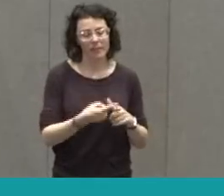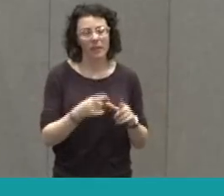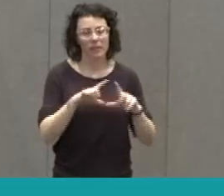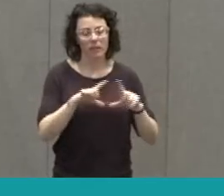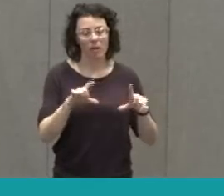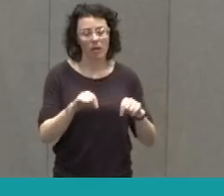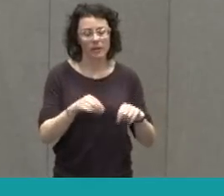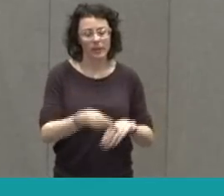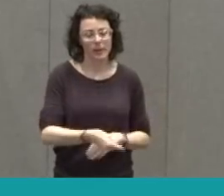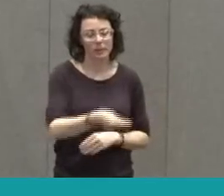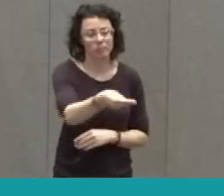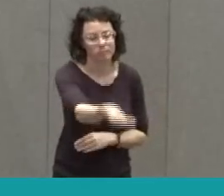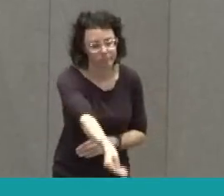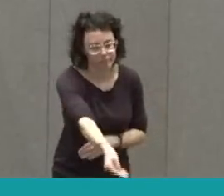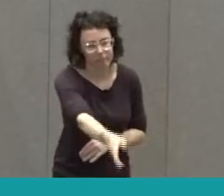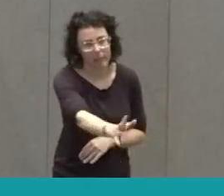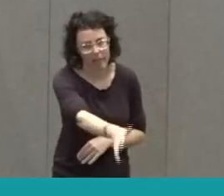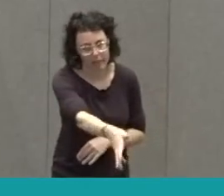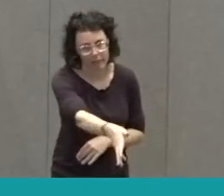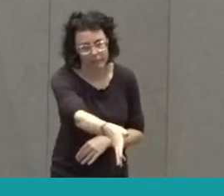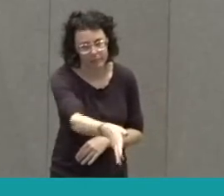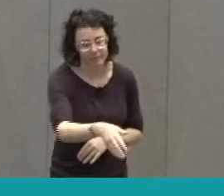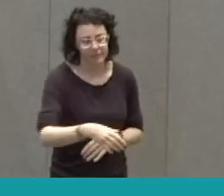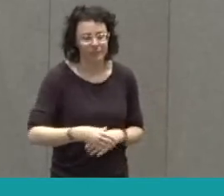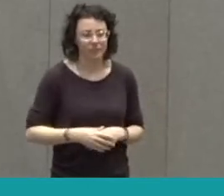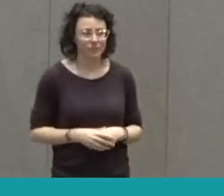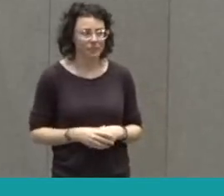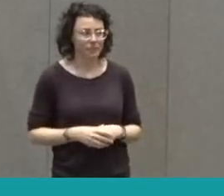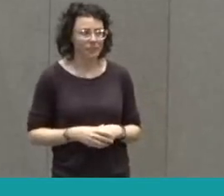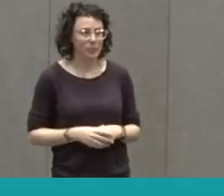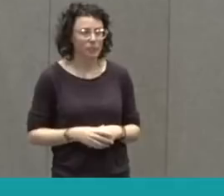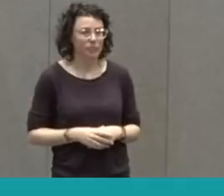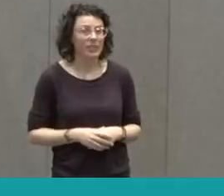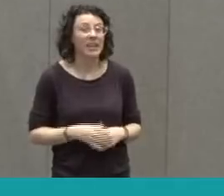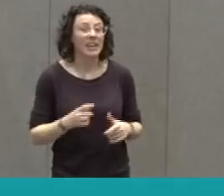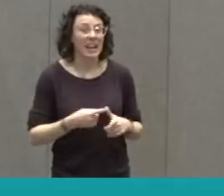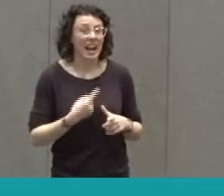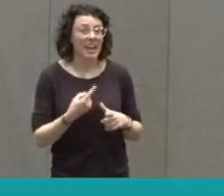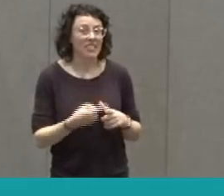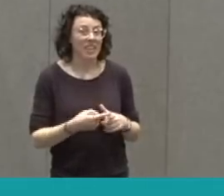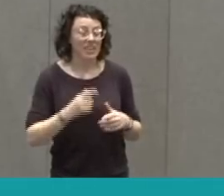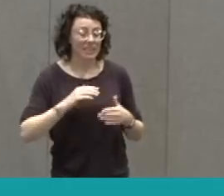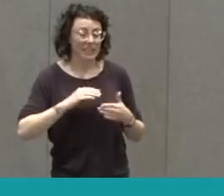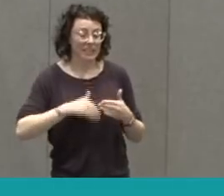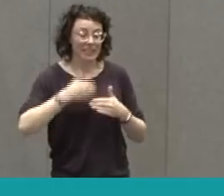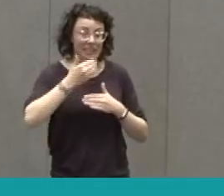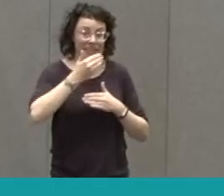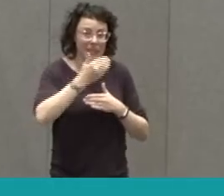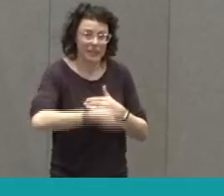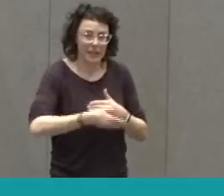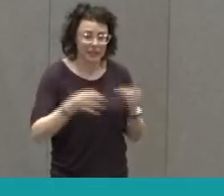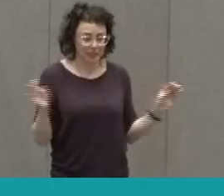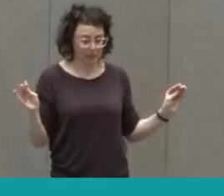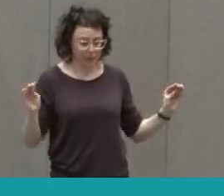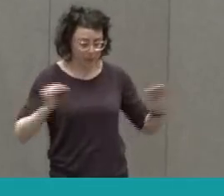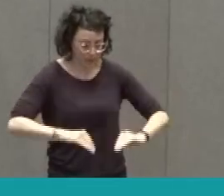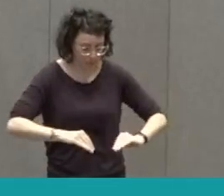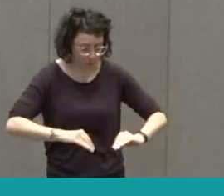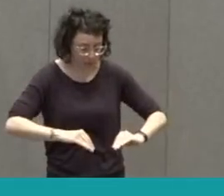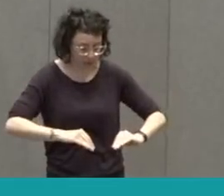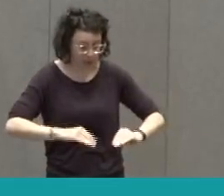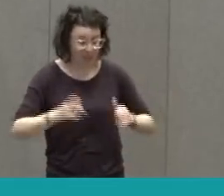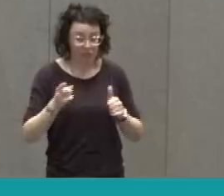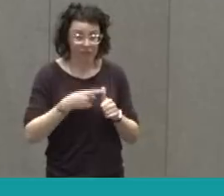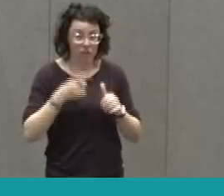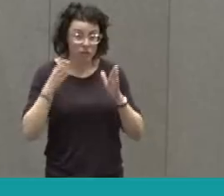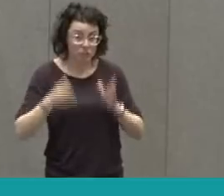next group of cards, and whoever wins that round wins all of those cards, including the ones from before. So, you ready?